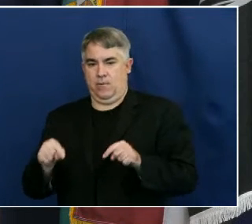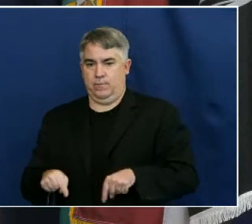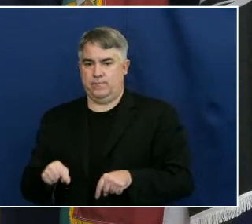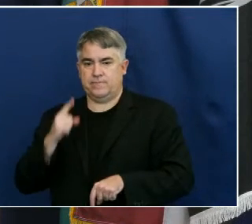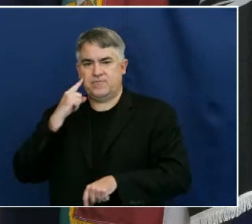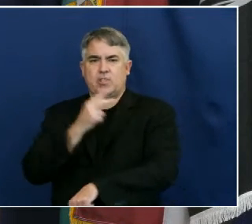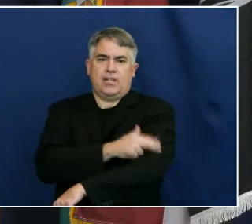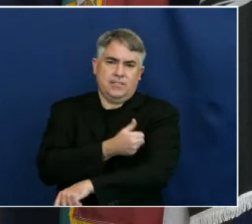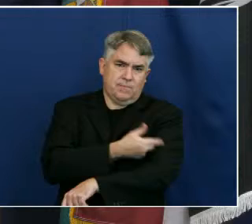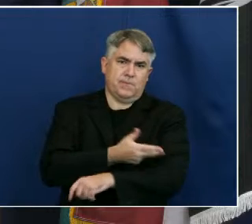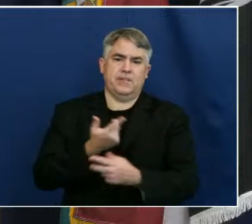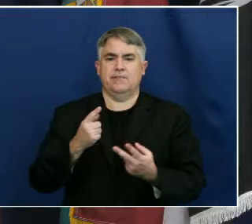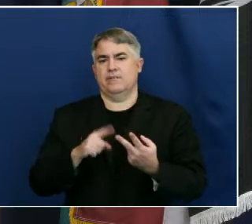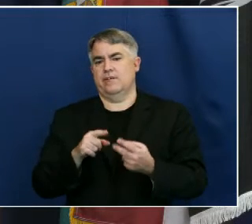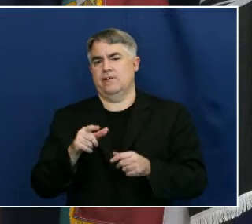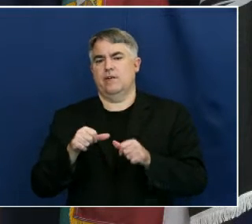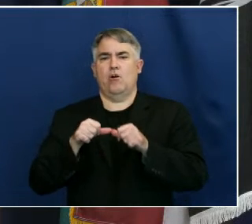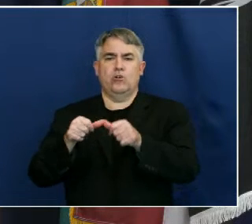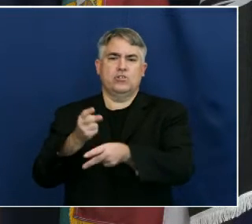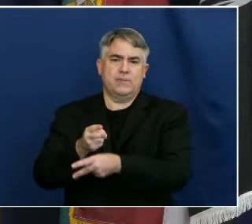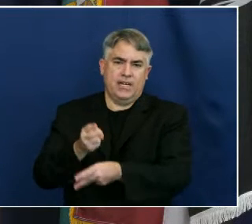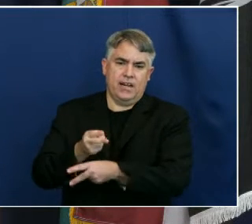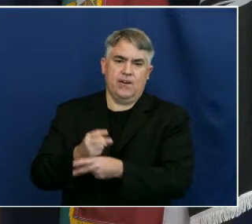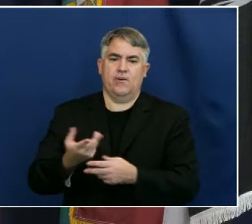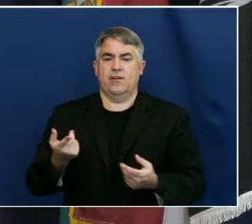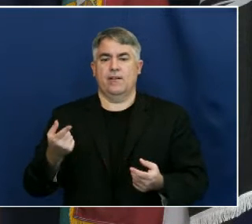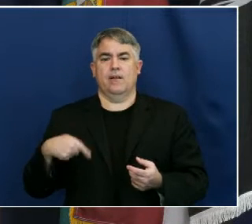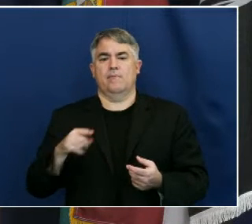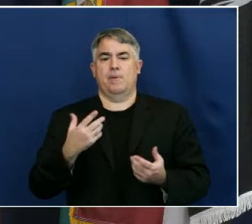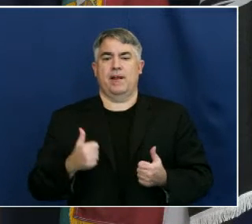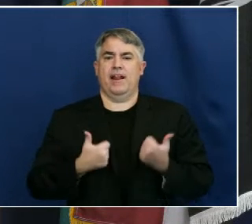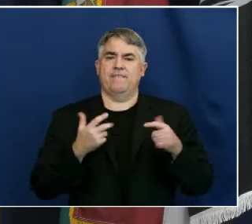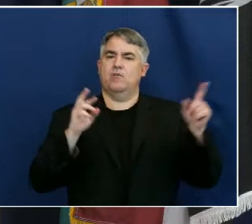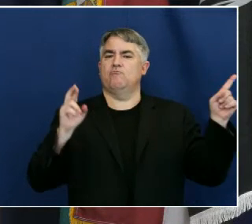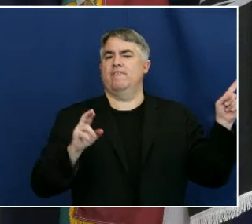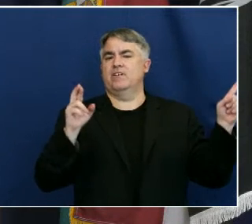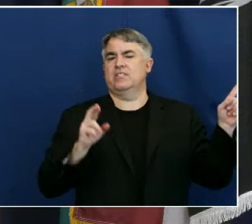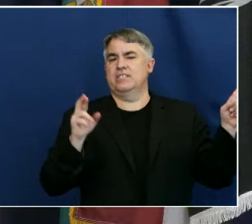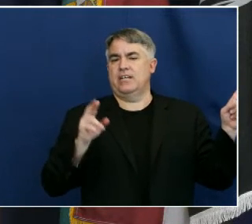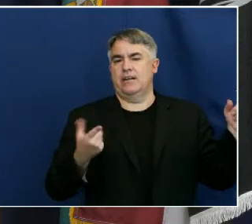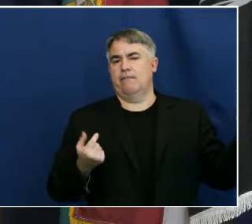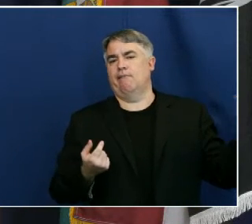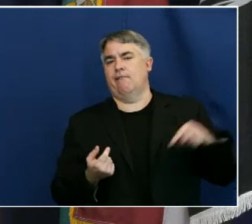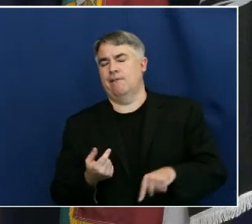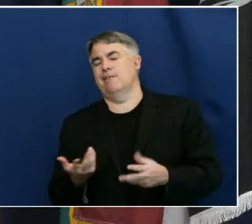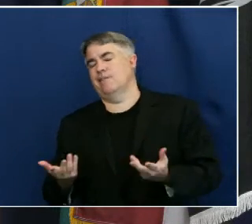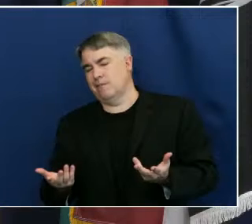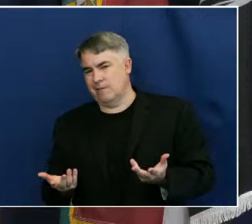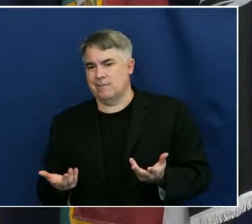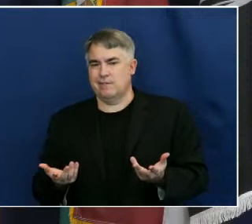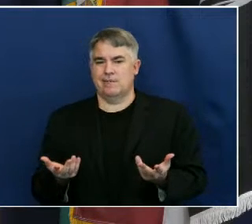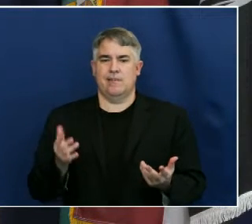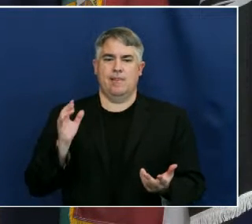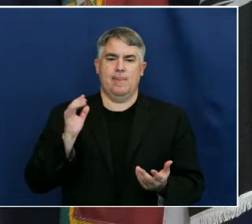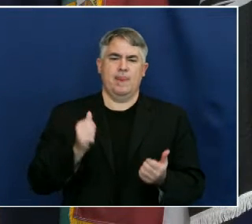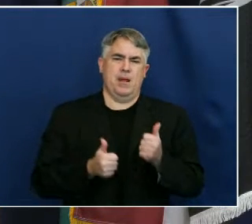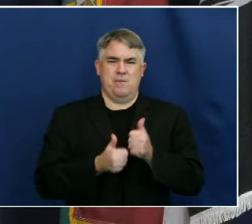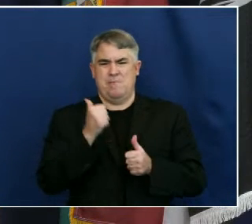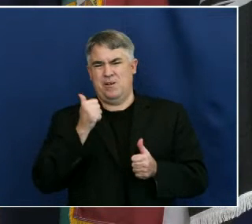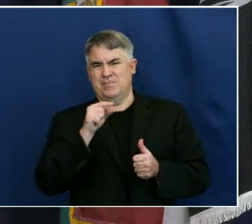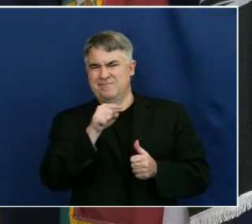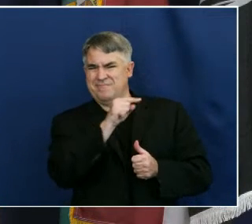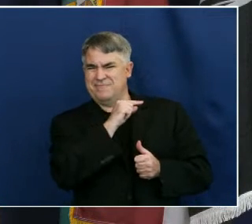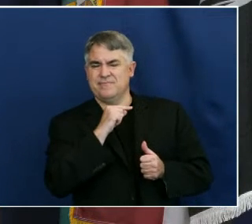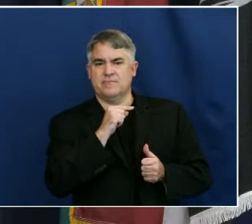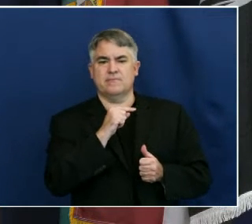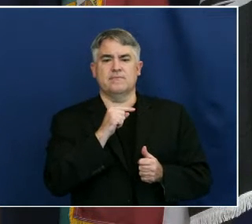healthcare facility, but maybe they live in Riverside County. And so we think the overwhelming majority of those are individuals who work in